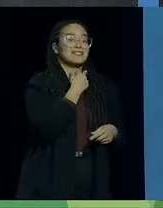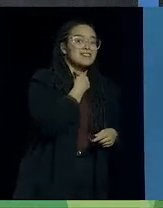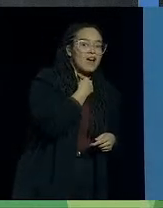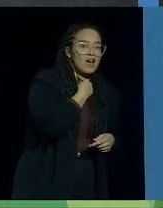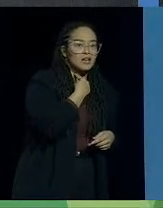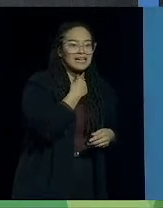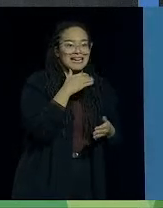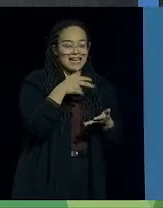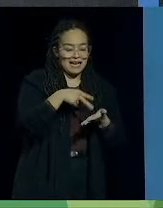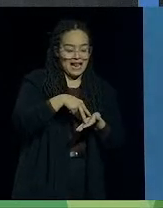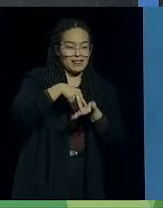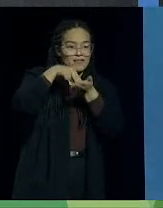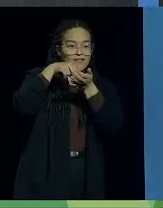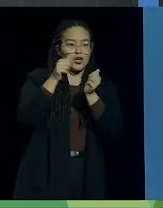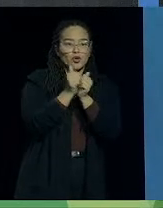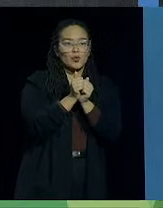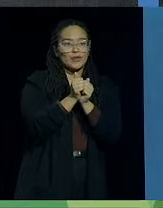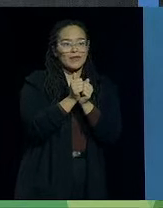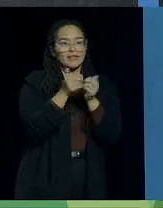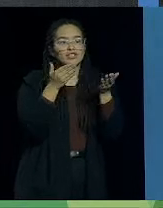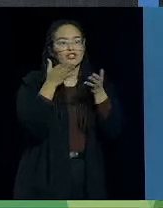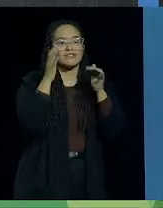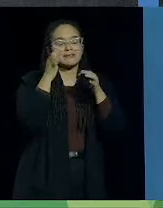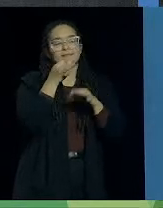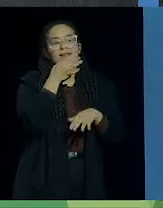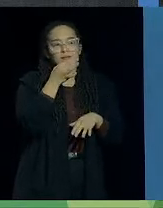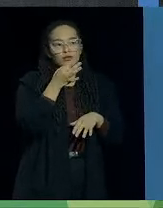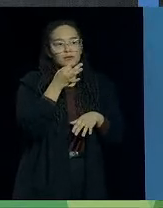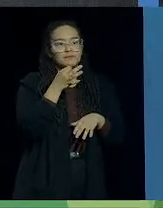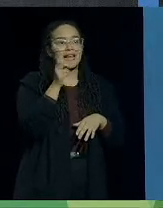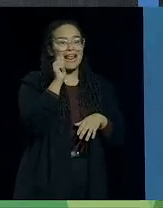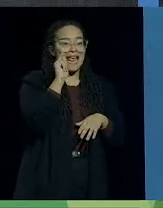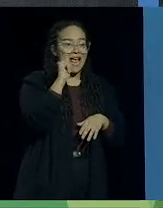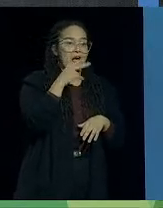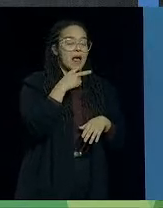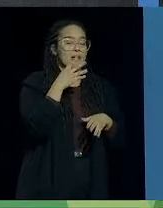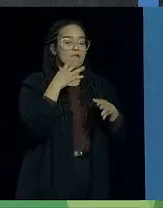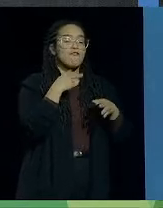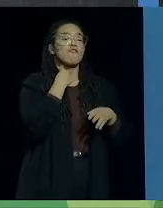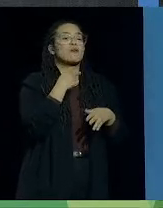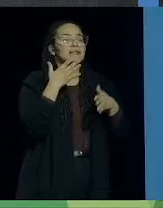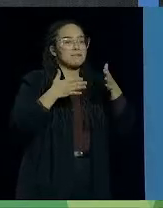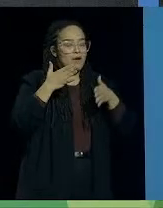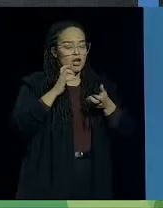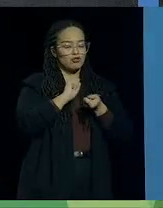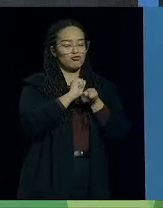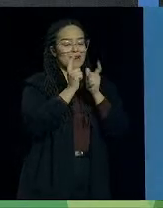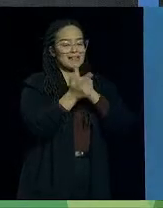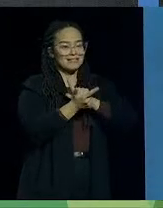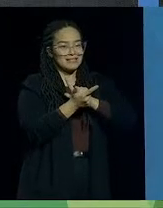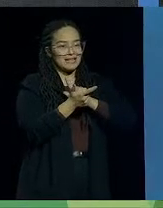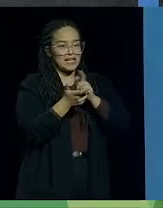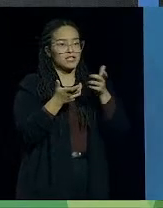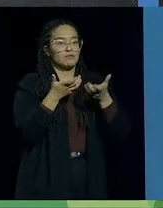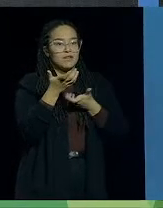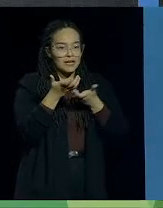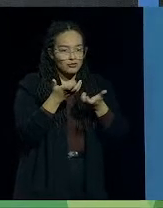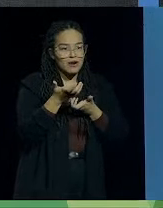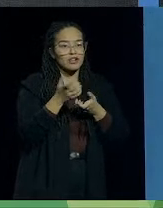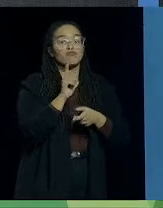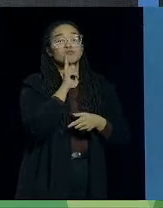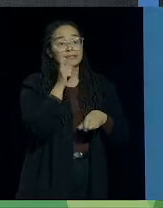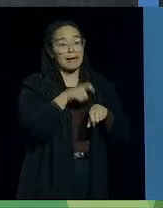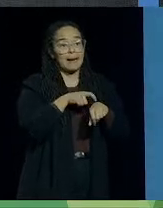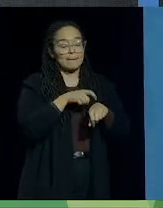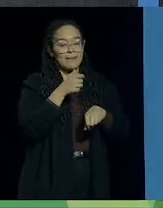expert. An AI-based voice bot translates the interaction in real time, and Gen AI enhances the